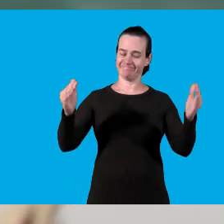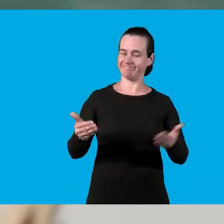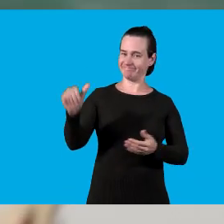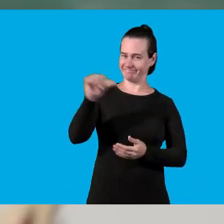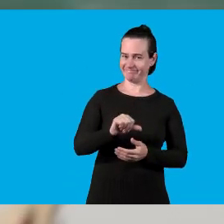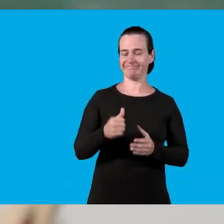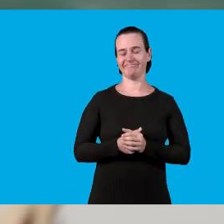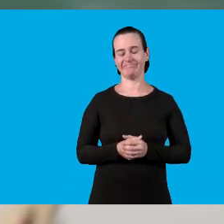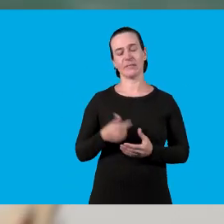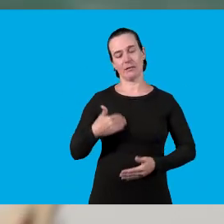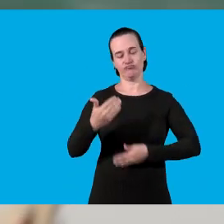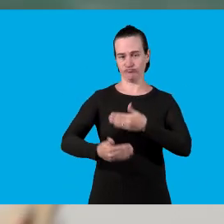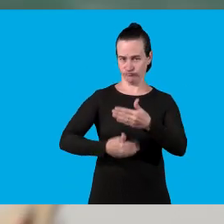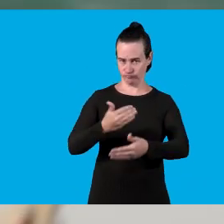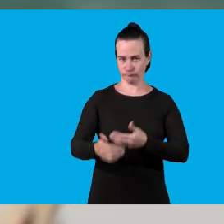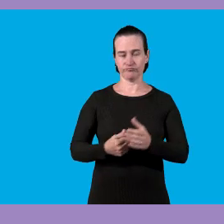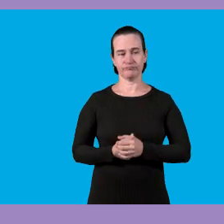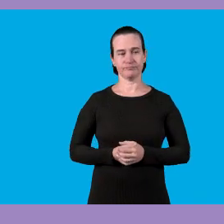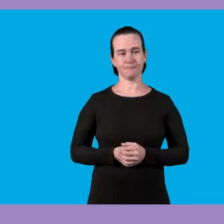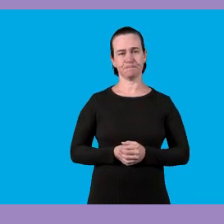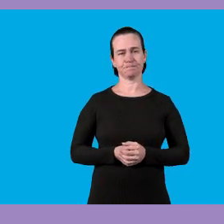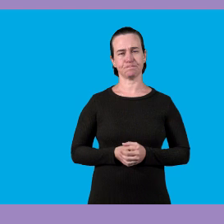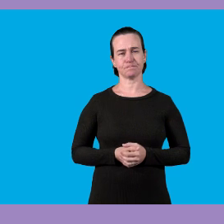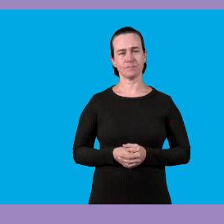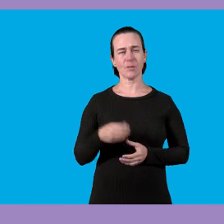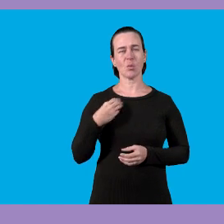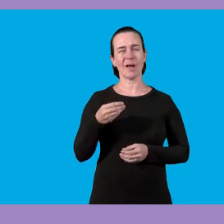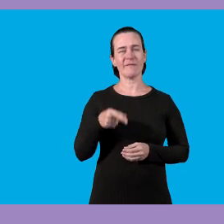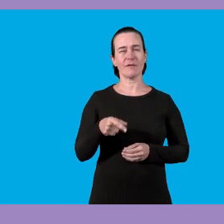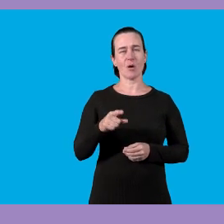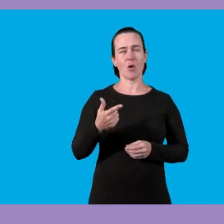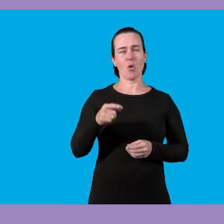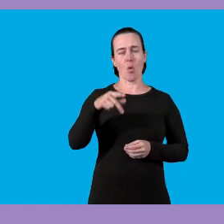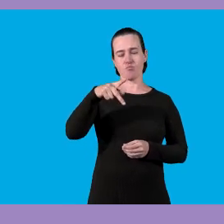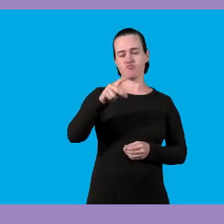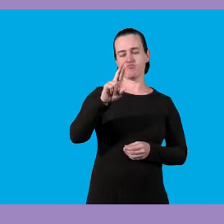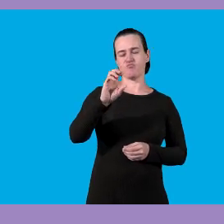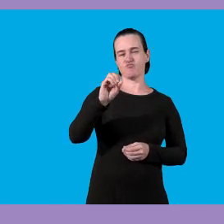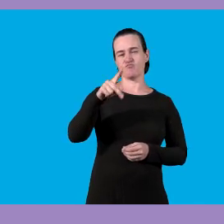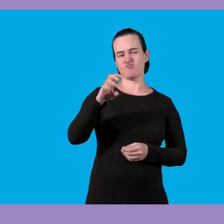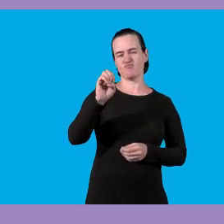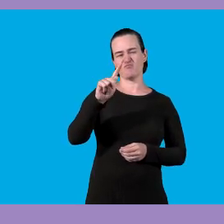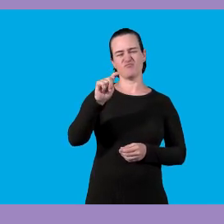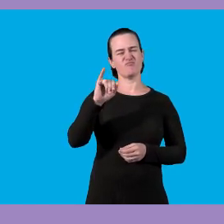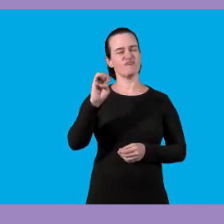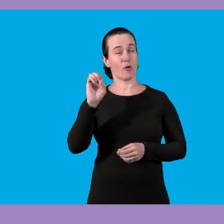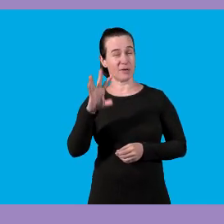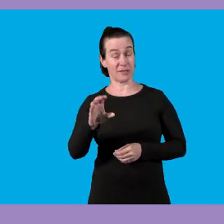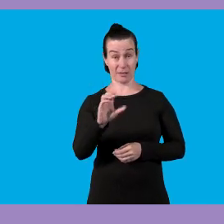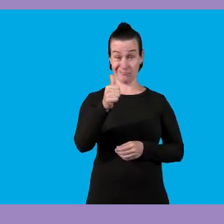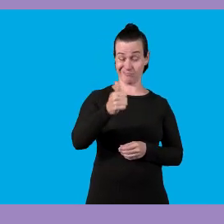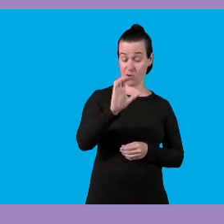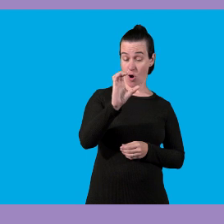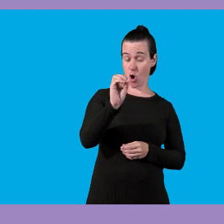Welcome back. Let's continue with our lesson. We have properties of congruent shapes that we have dealt with. Now we are moving